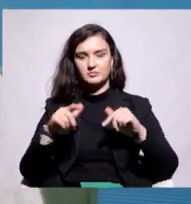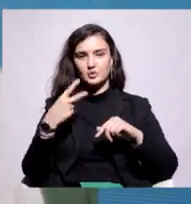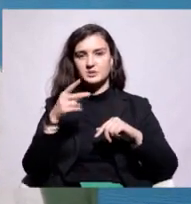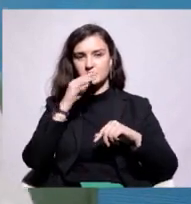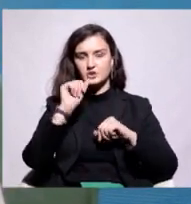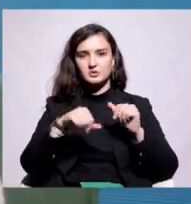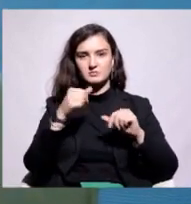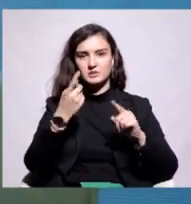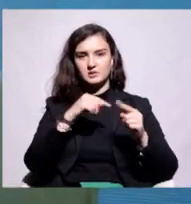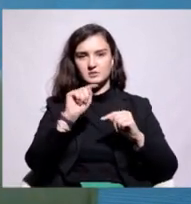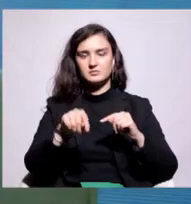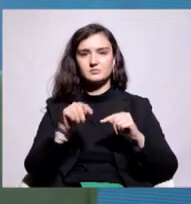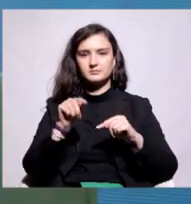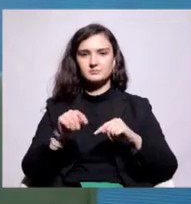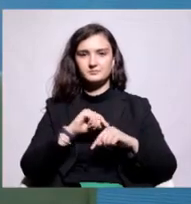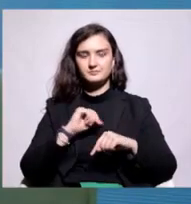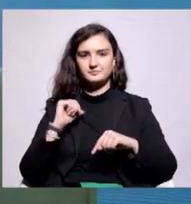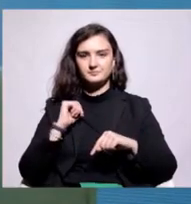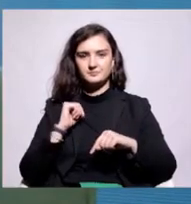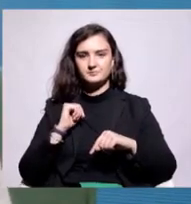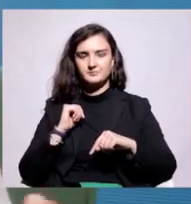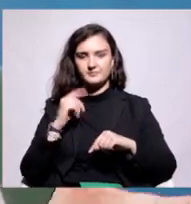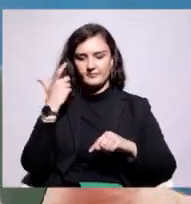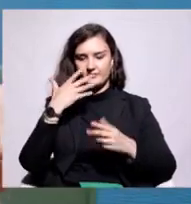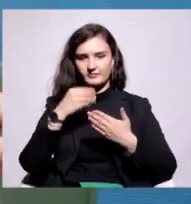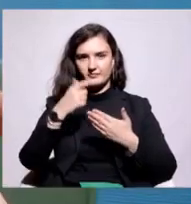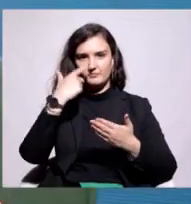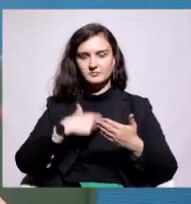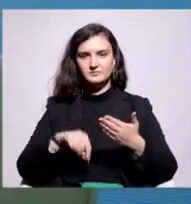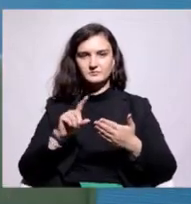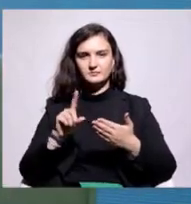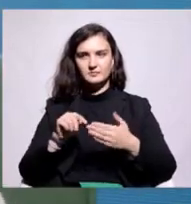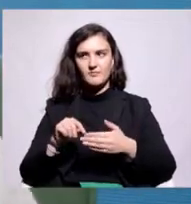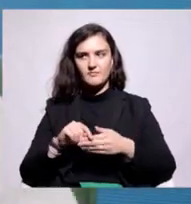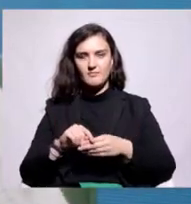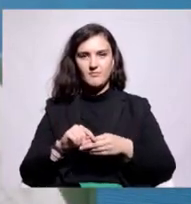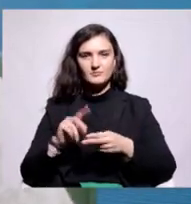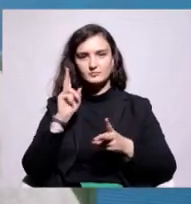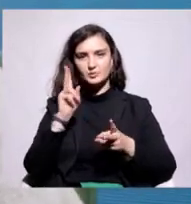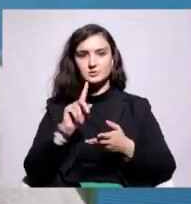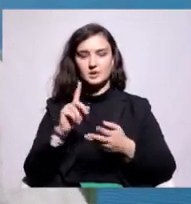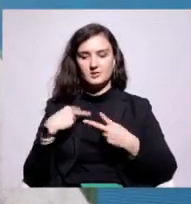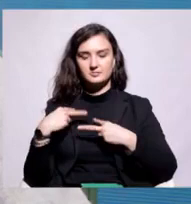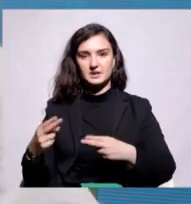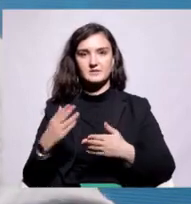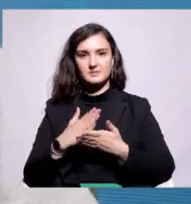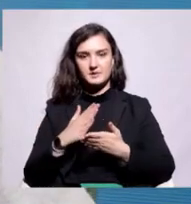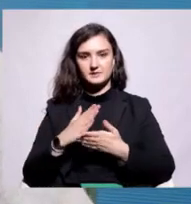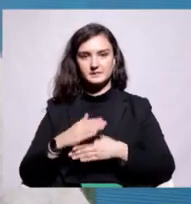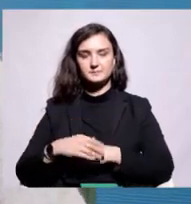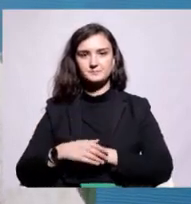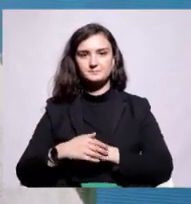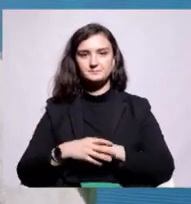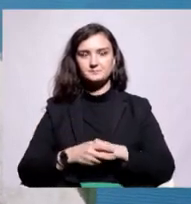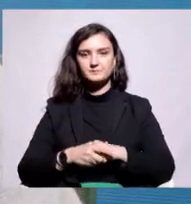years, initially he's struck by her appearance. So he knows there's something familiar about her, but he doesn't know what. And then eventually he finds out